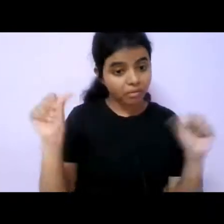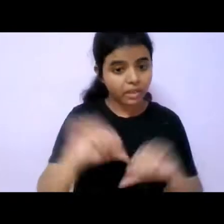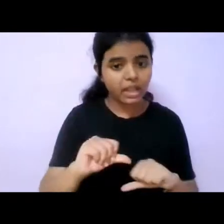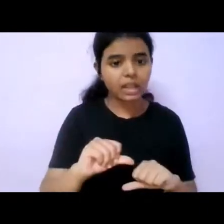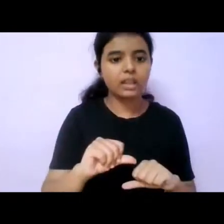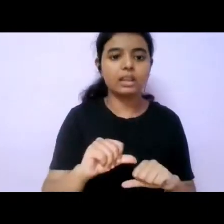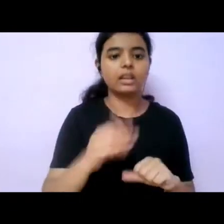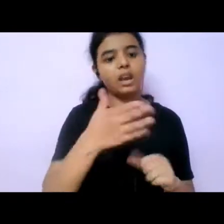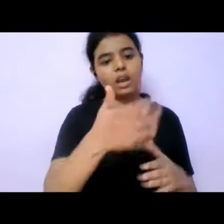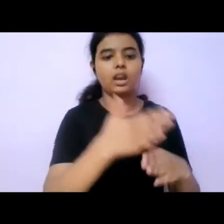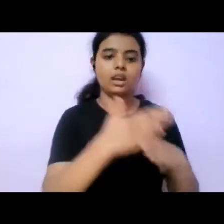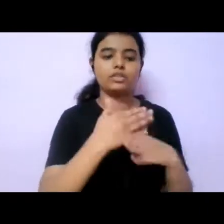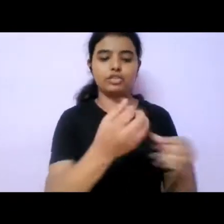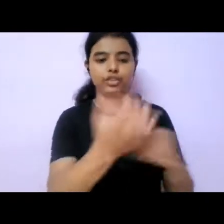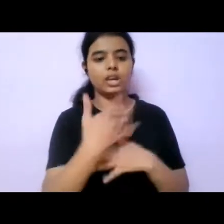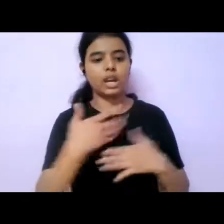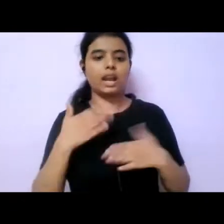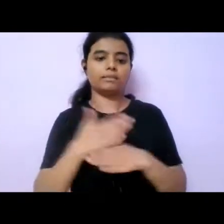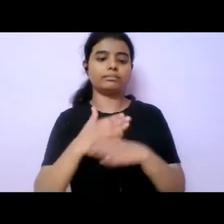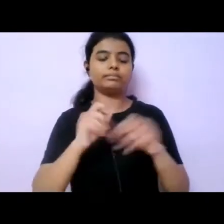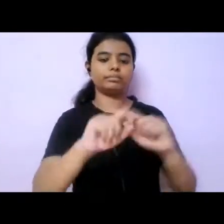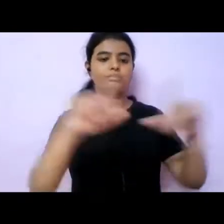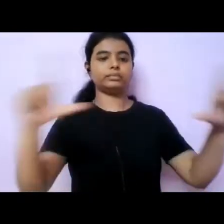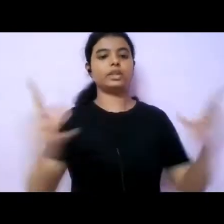your presentation.